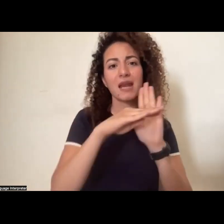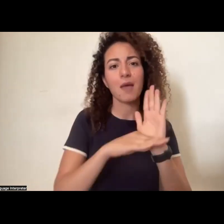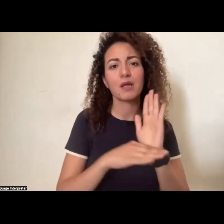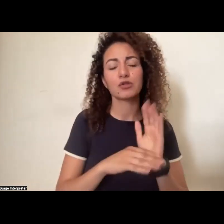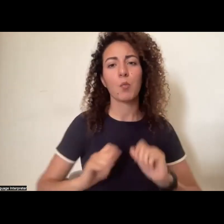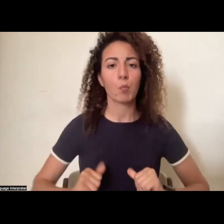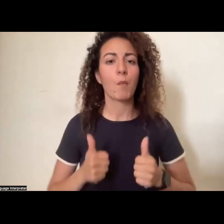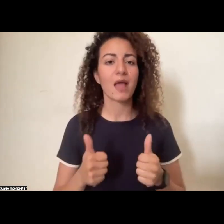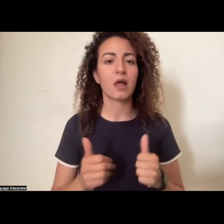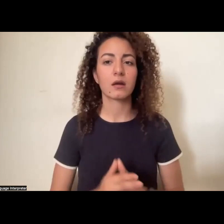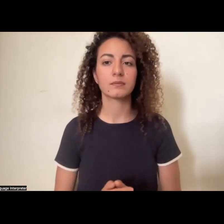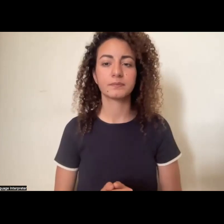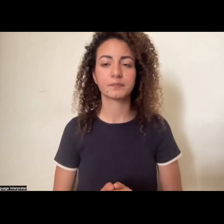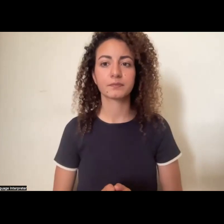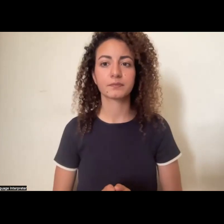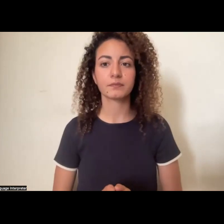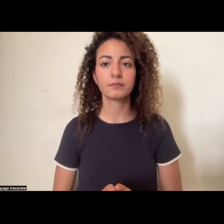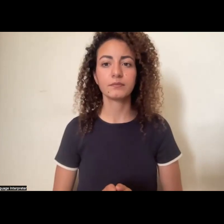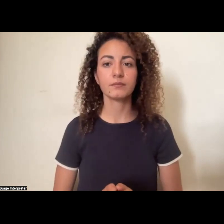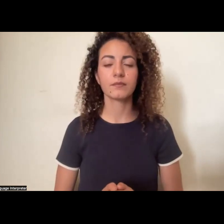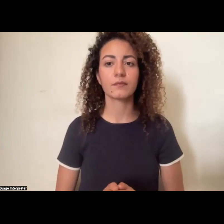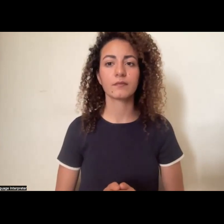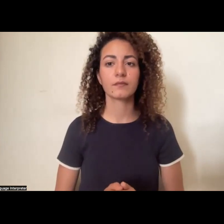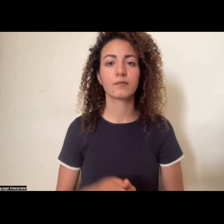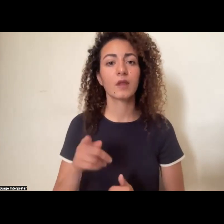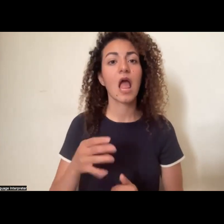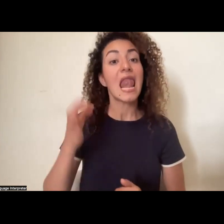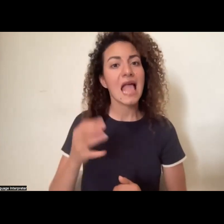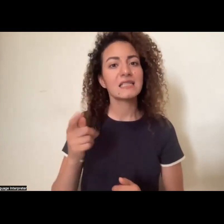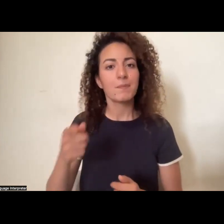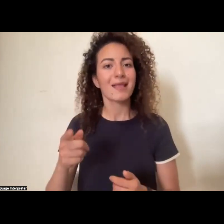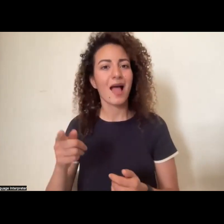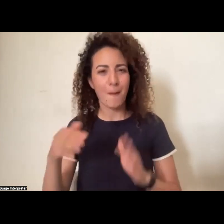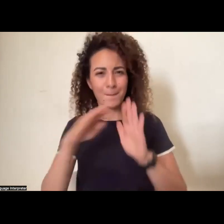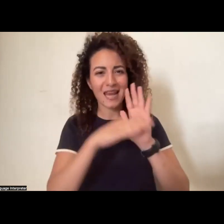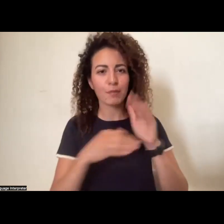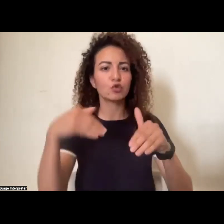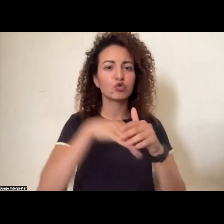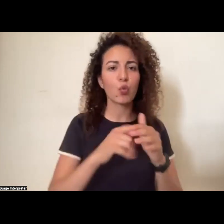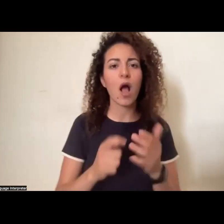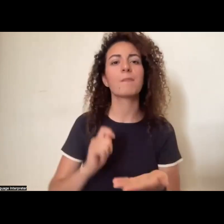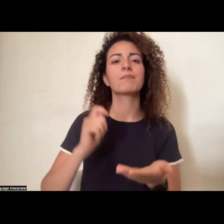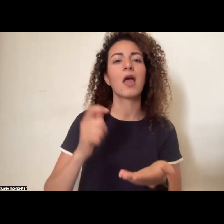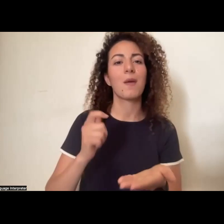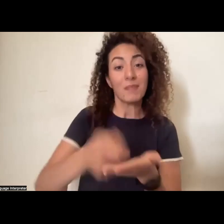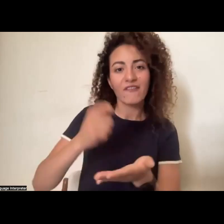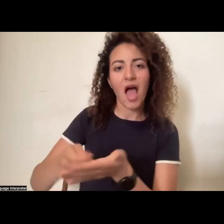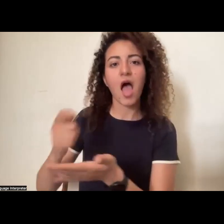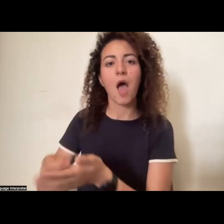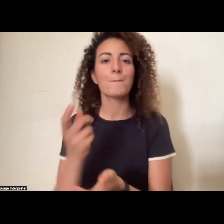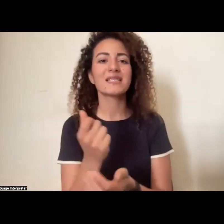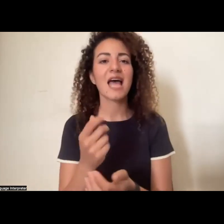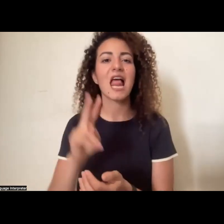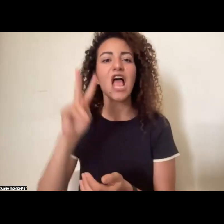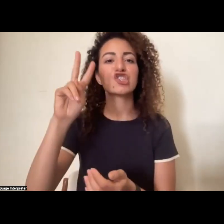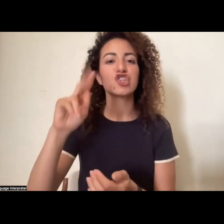place. It's meant to cover over to 20,000 Lebanese youth aged between 18 and 28, who